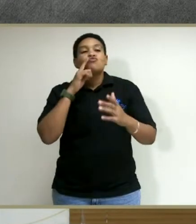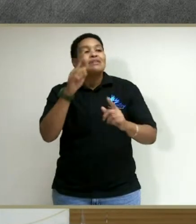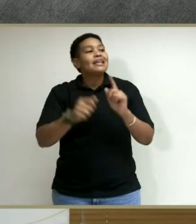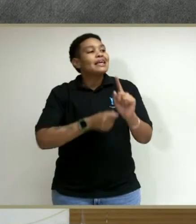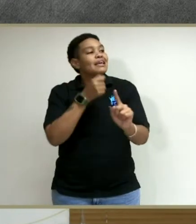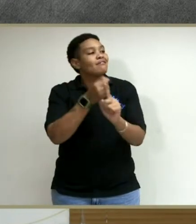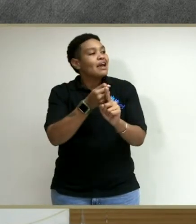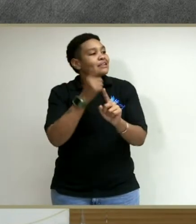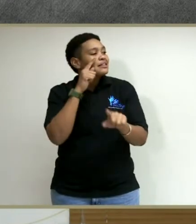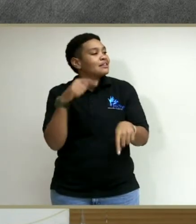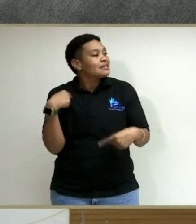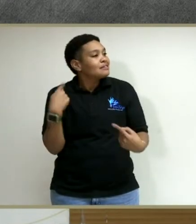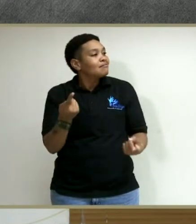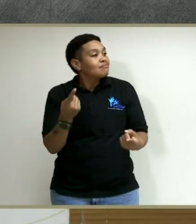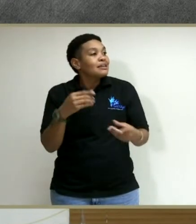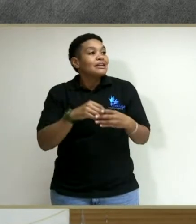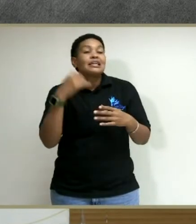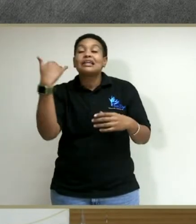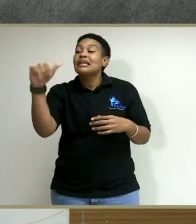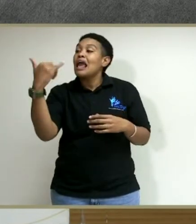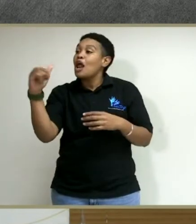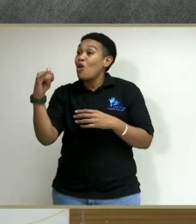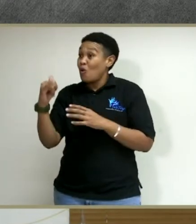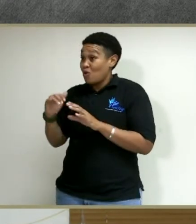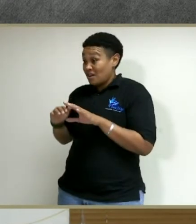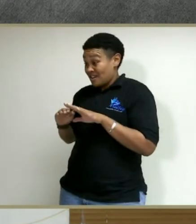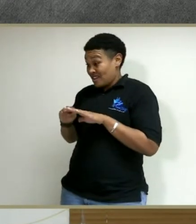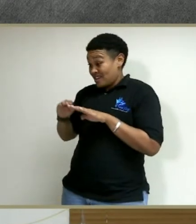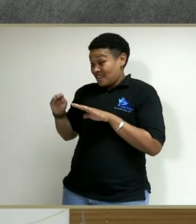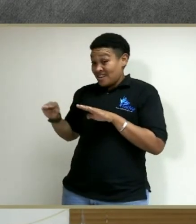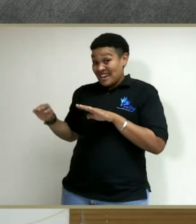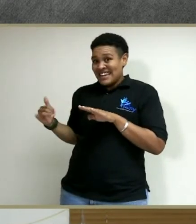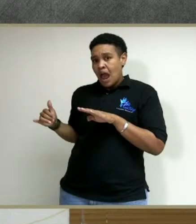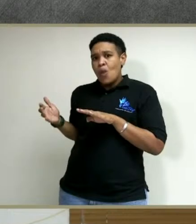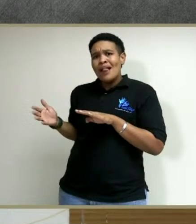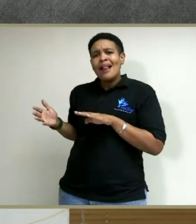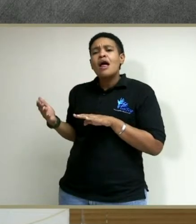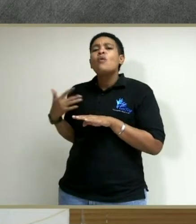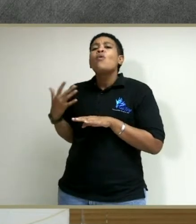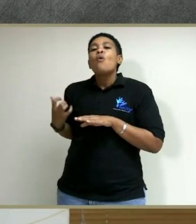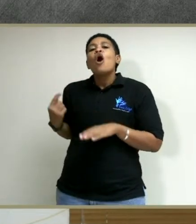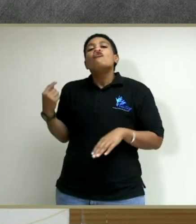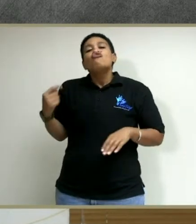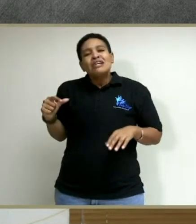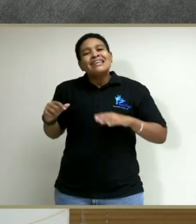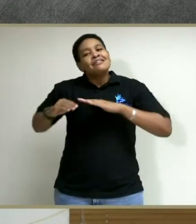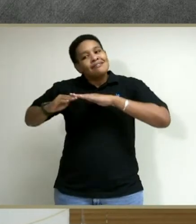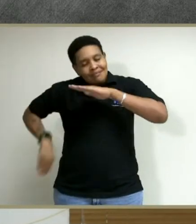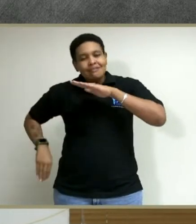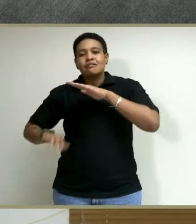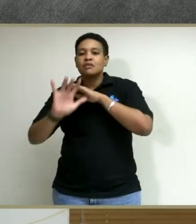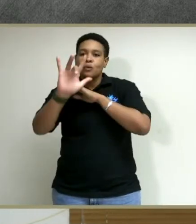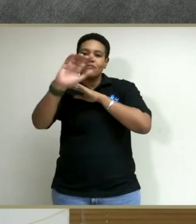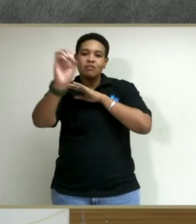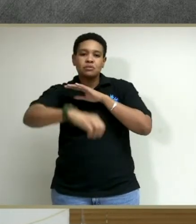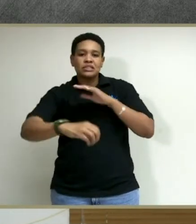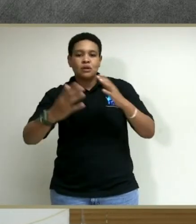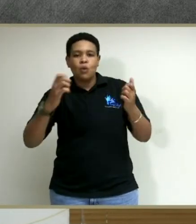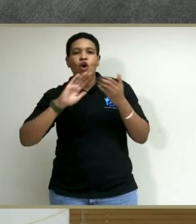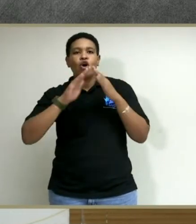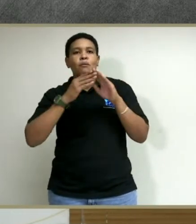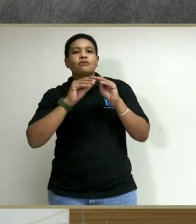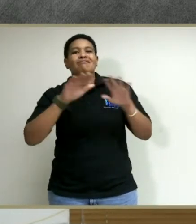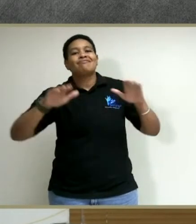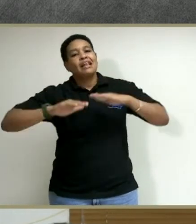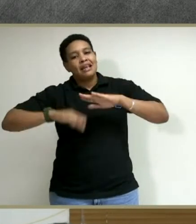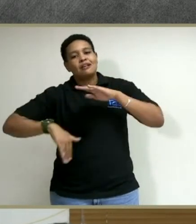affected, still in the yellow zone, and where we want to get is in the green zone, less than 25% of communities